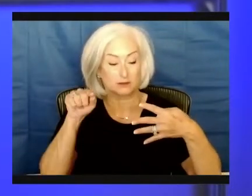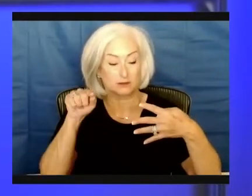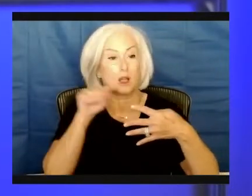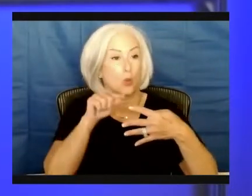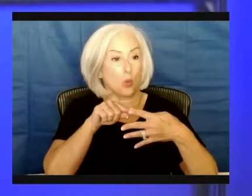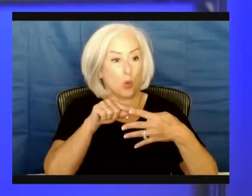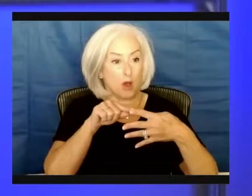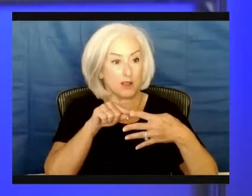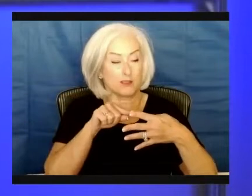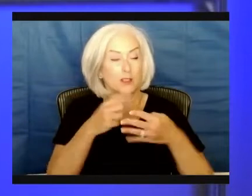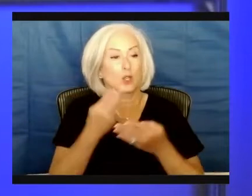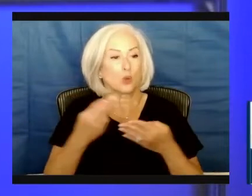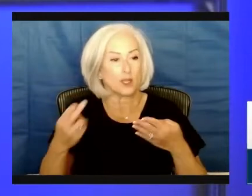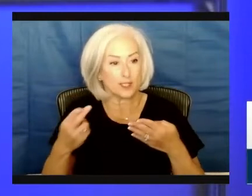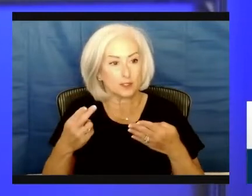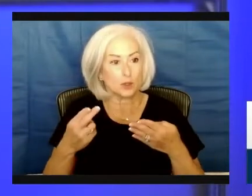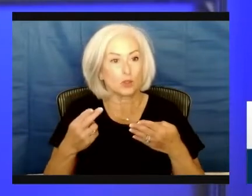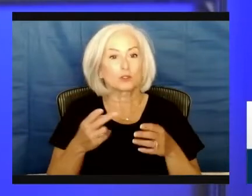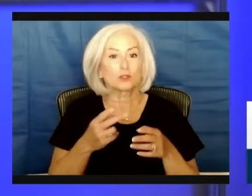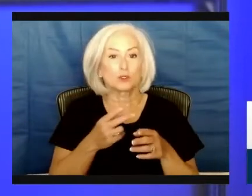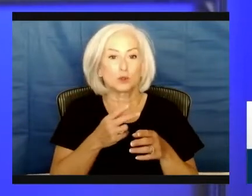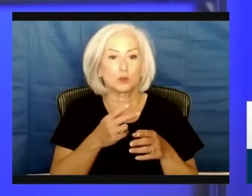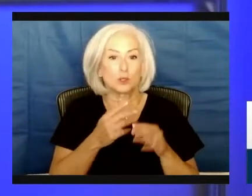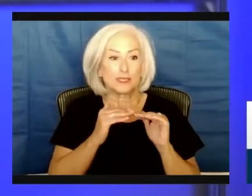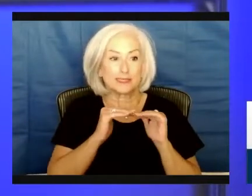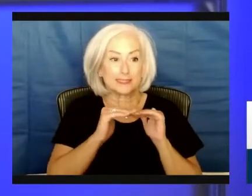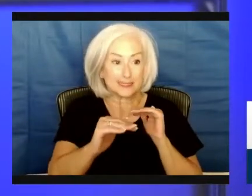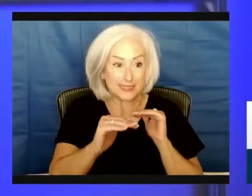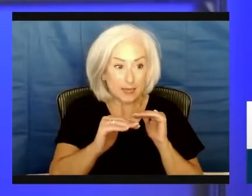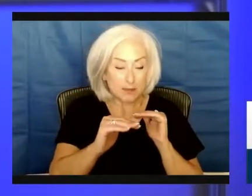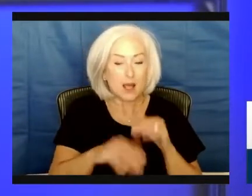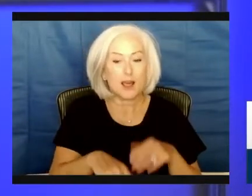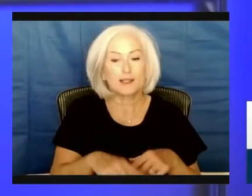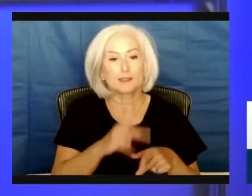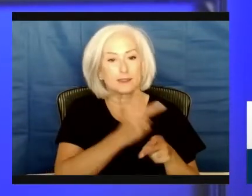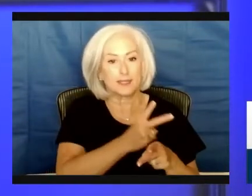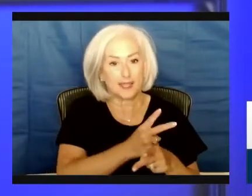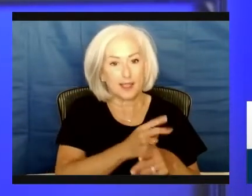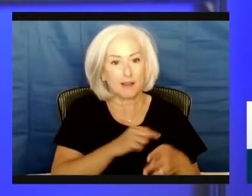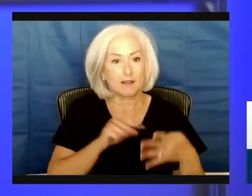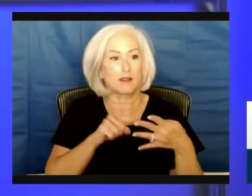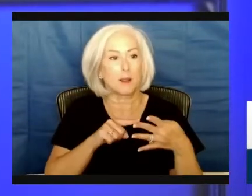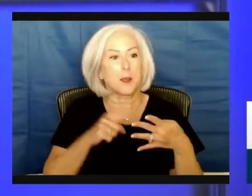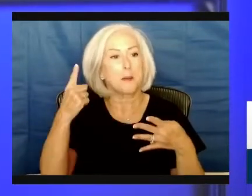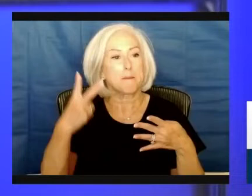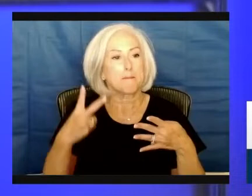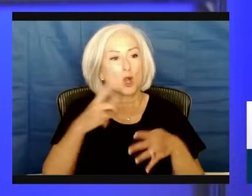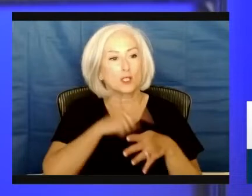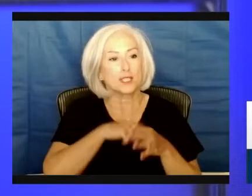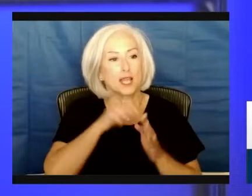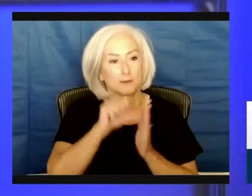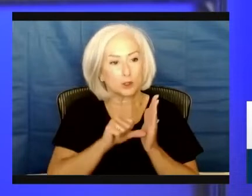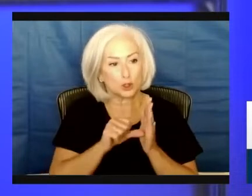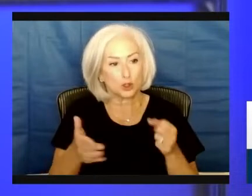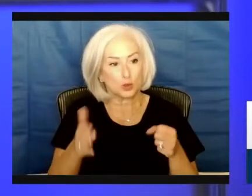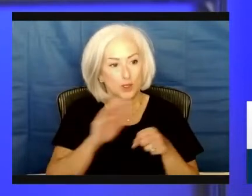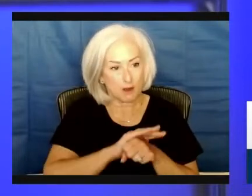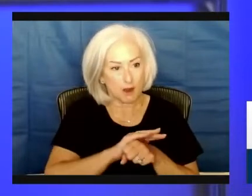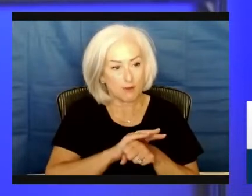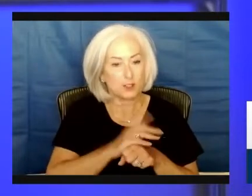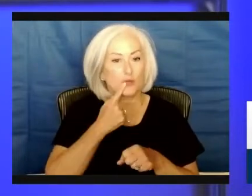and then transfer a patient out. A level 3 includes part-time general surgery coverage for potential